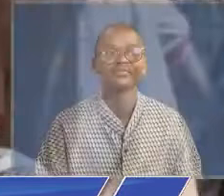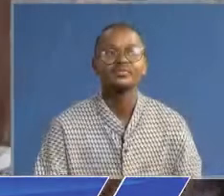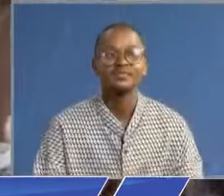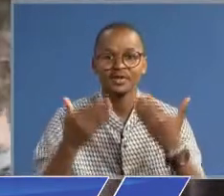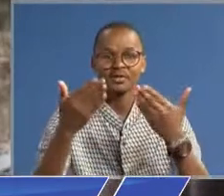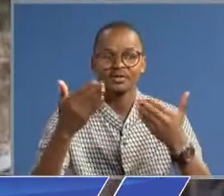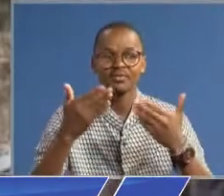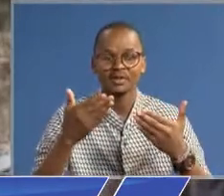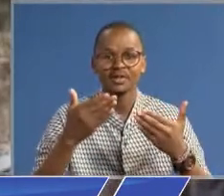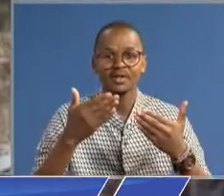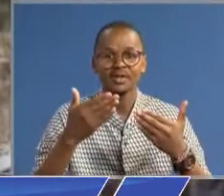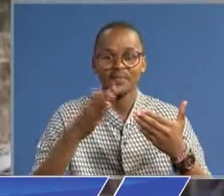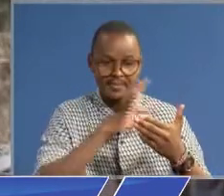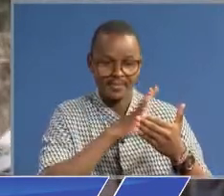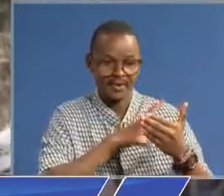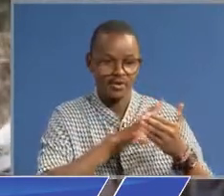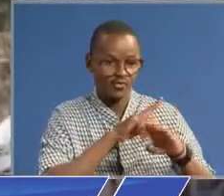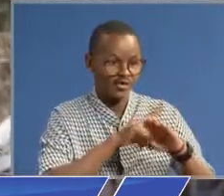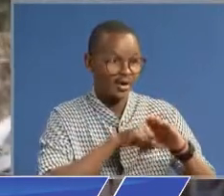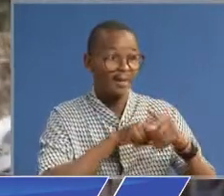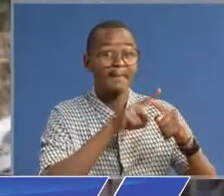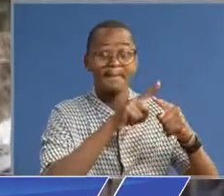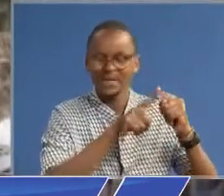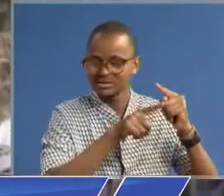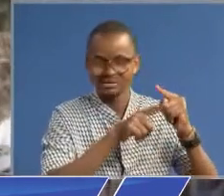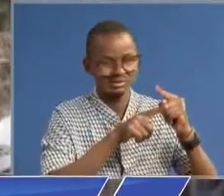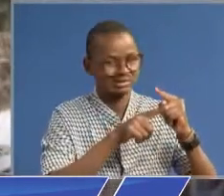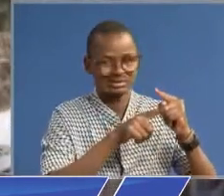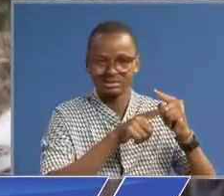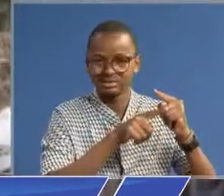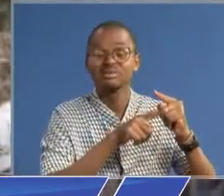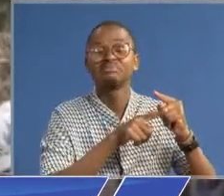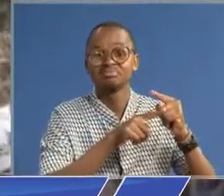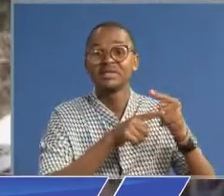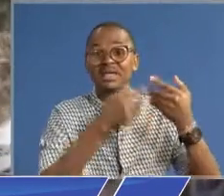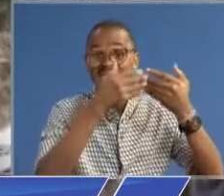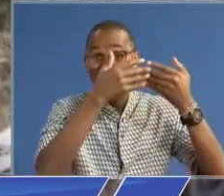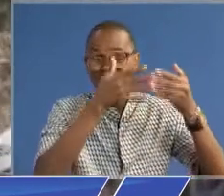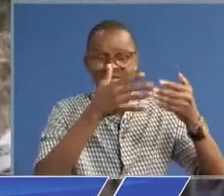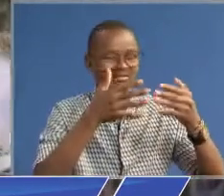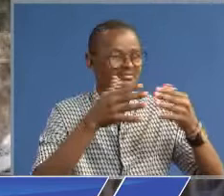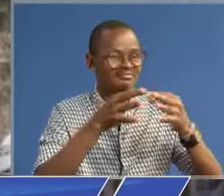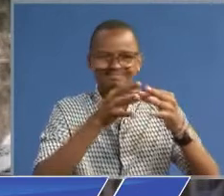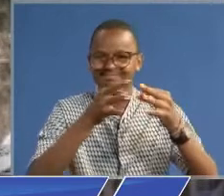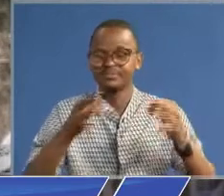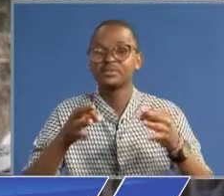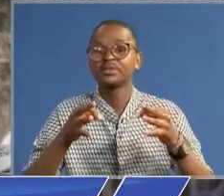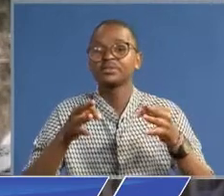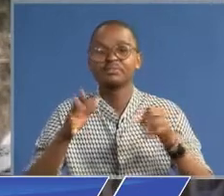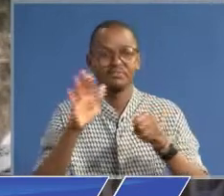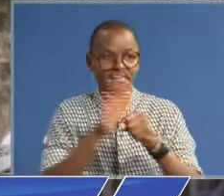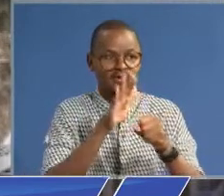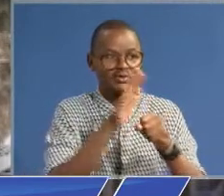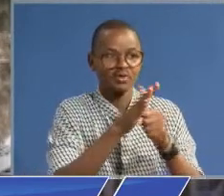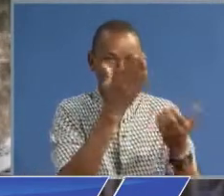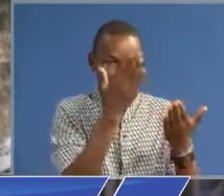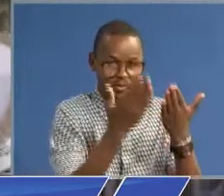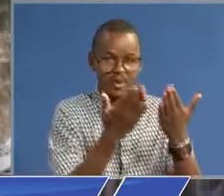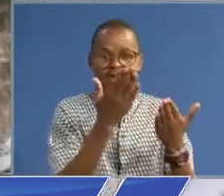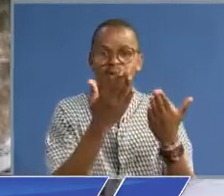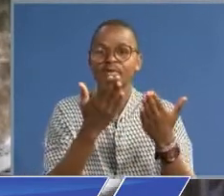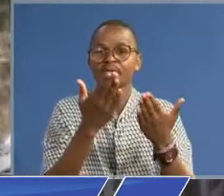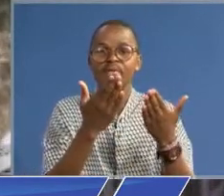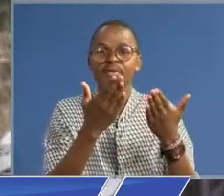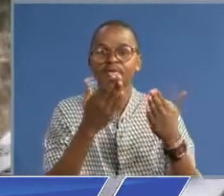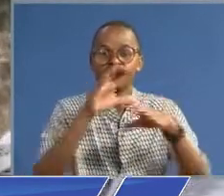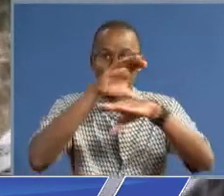Inatupatia mapato kwa muda, lakini ile madhara itatuletea in the long run ni kubwa zaidi ukilinganisha na